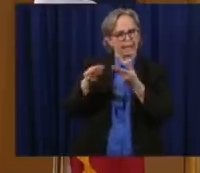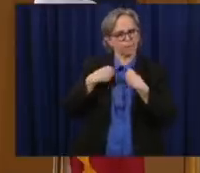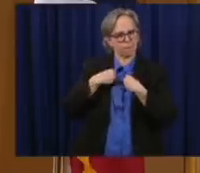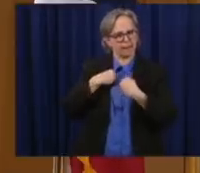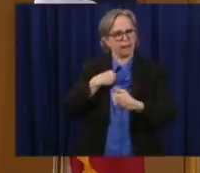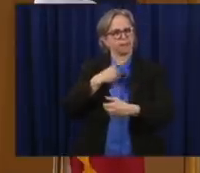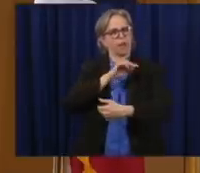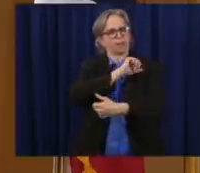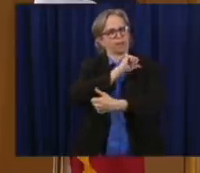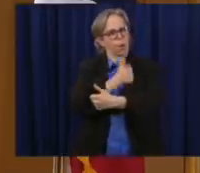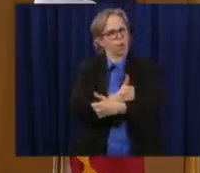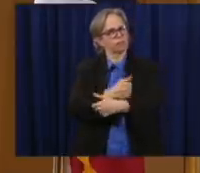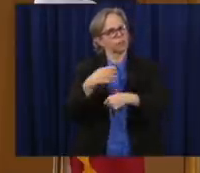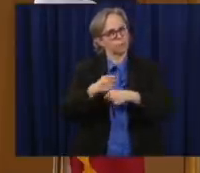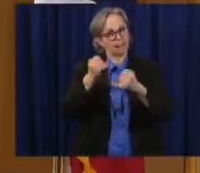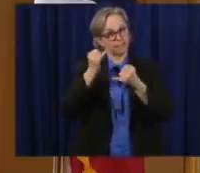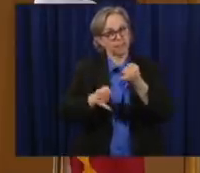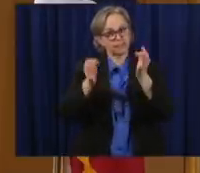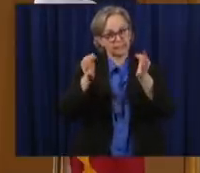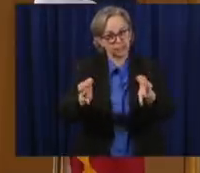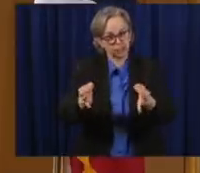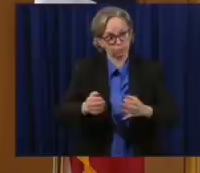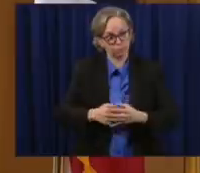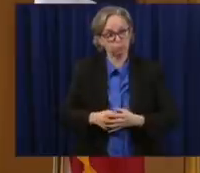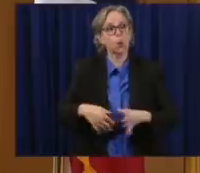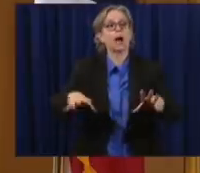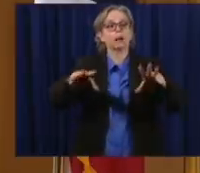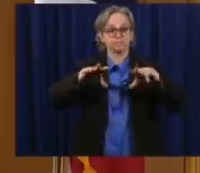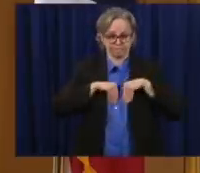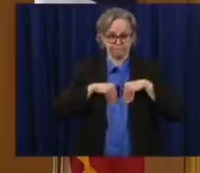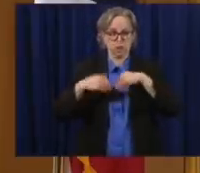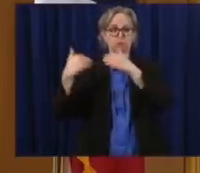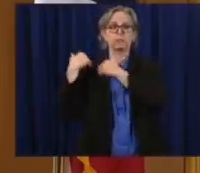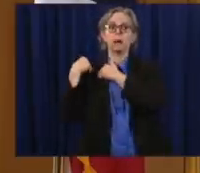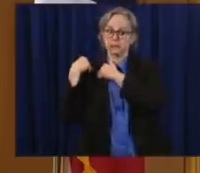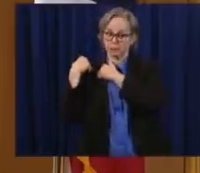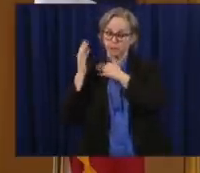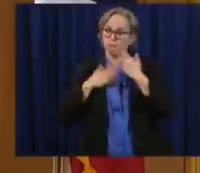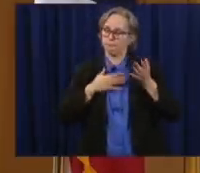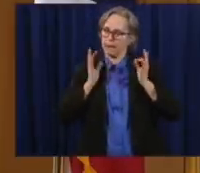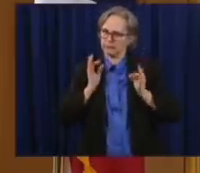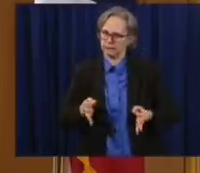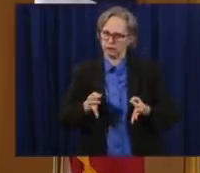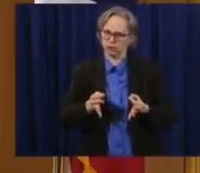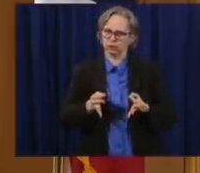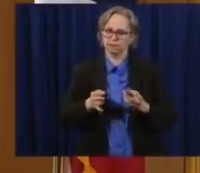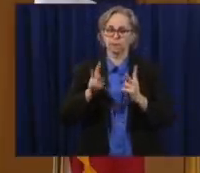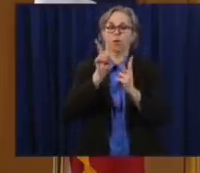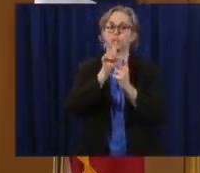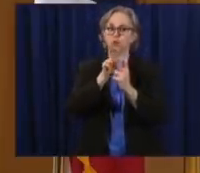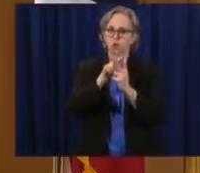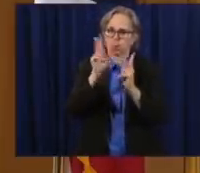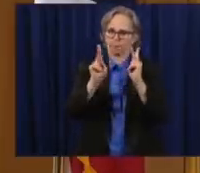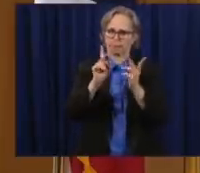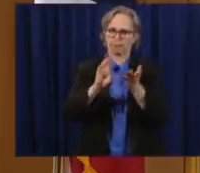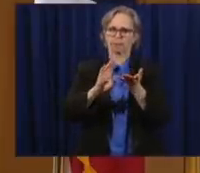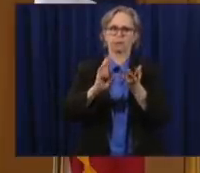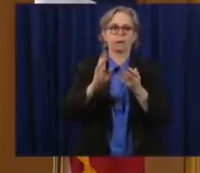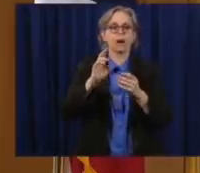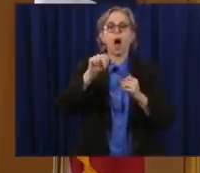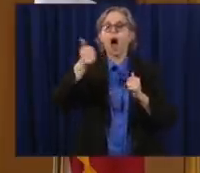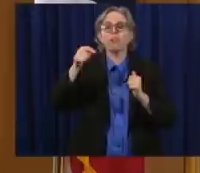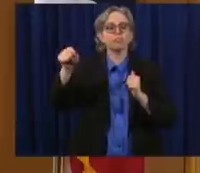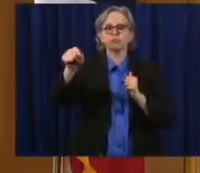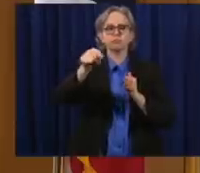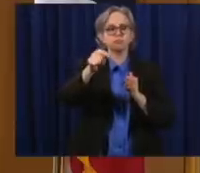responsibility for any decision. And these 2 individuals or anybody else.